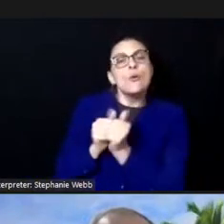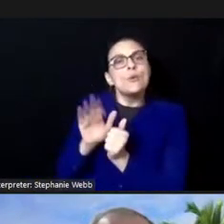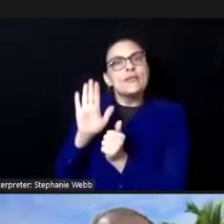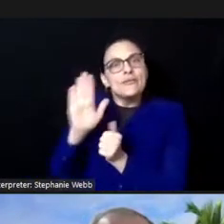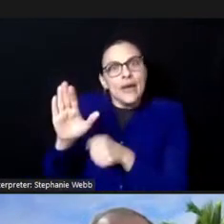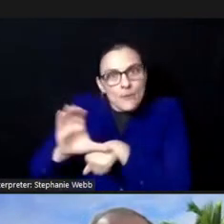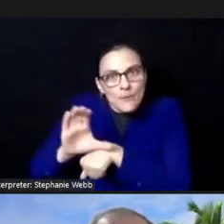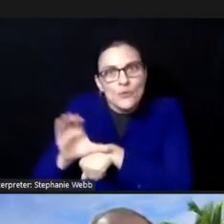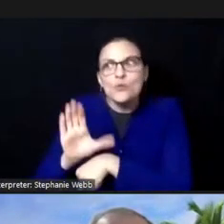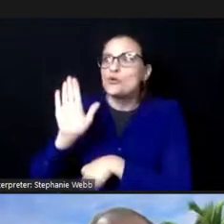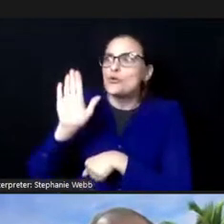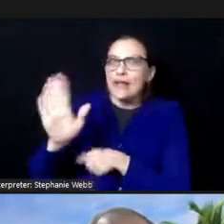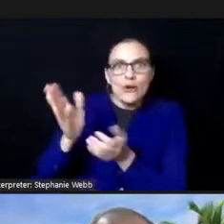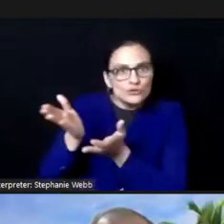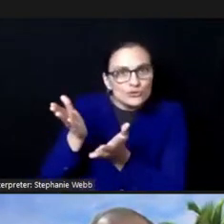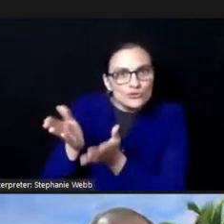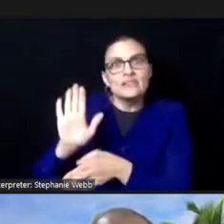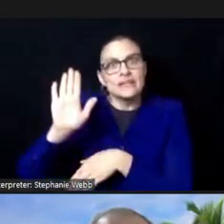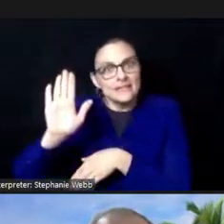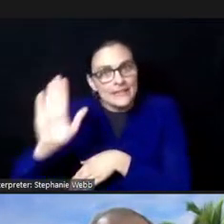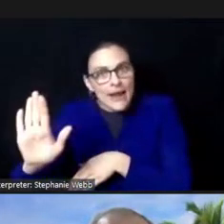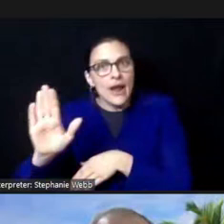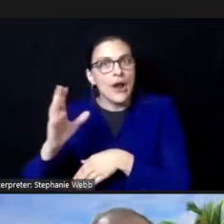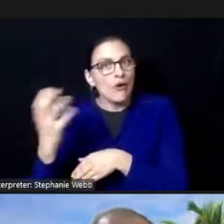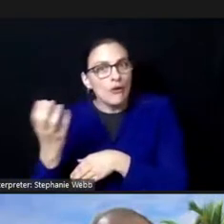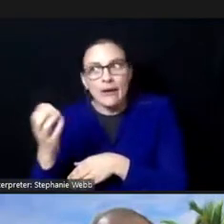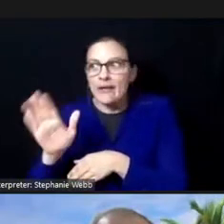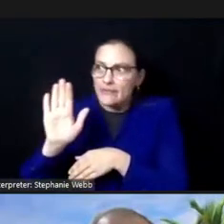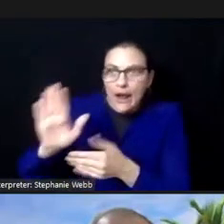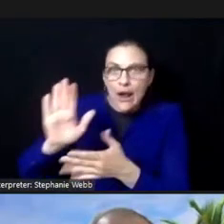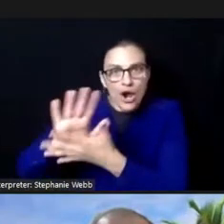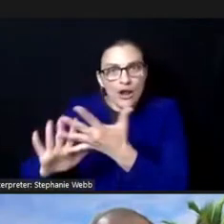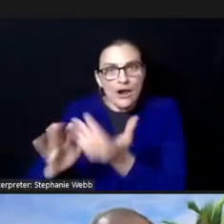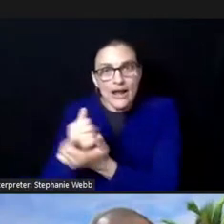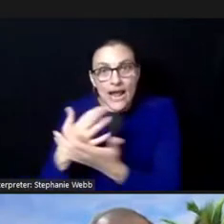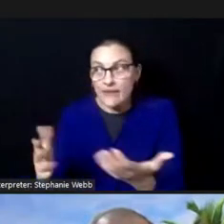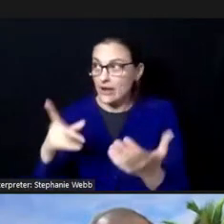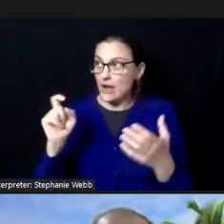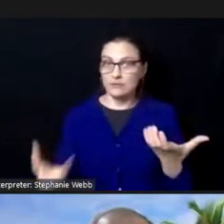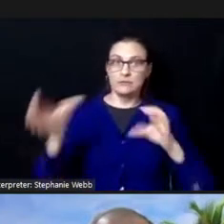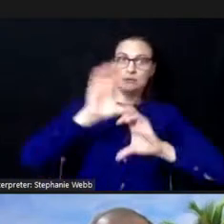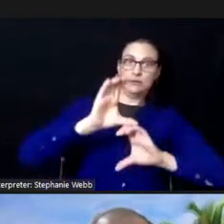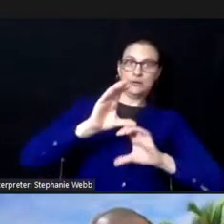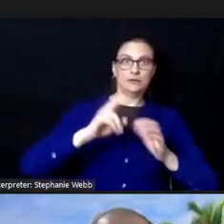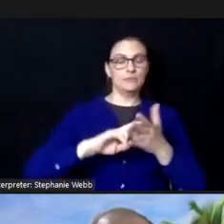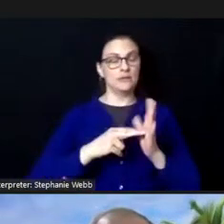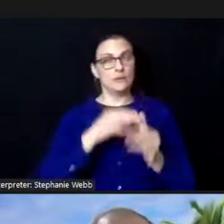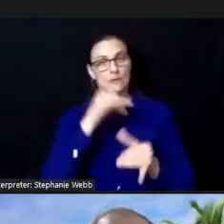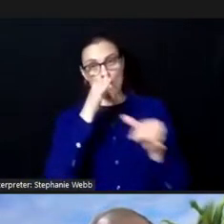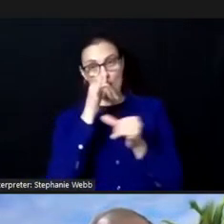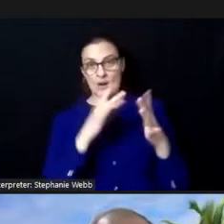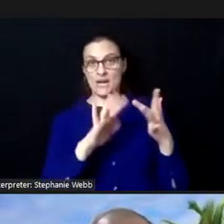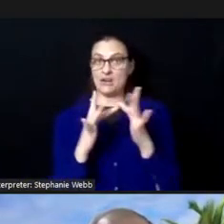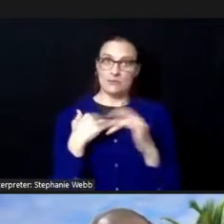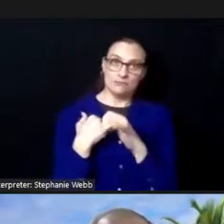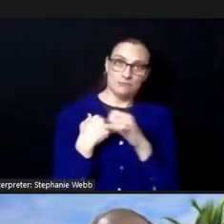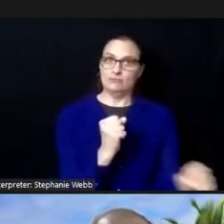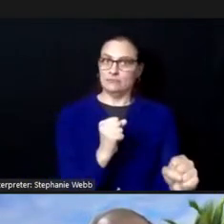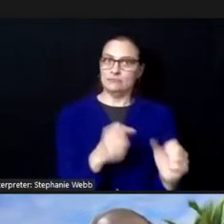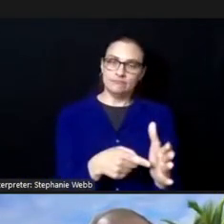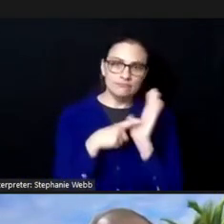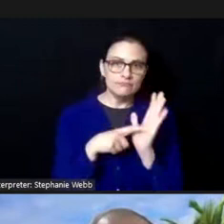that on the internet connection that we have. So that's became quite critical at that point in time.